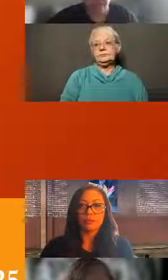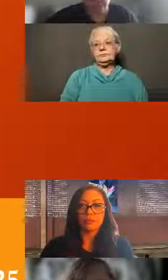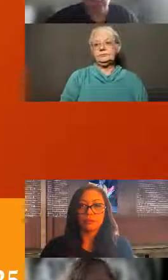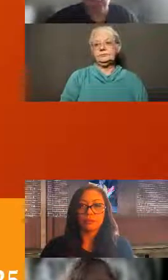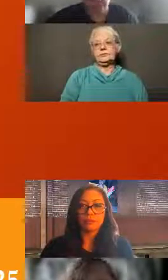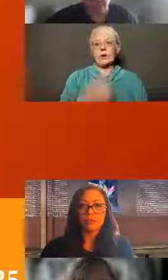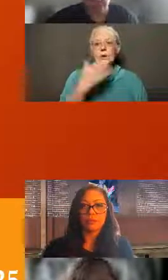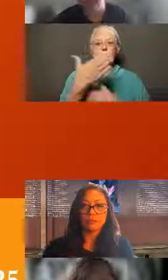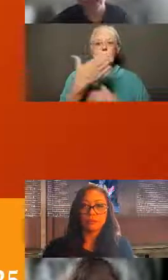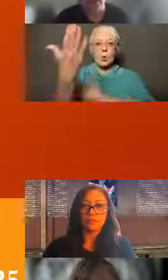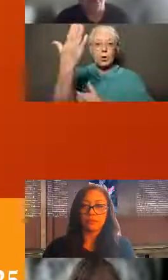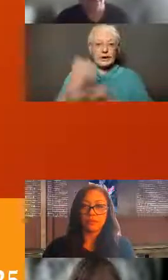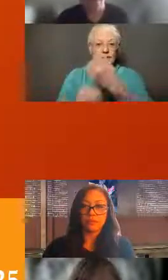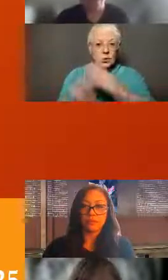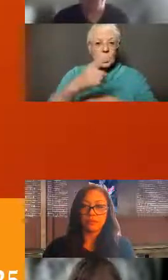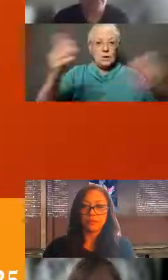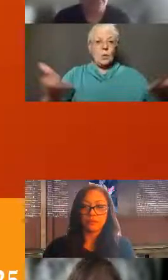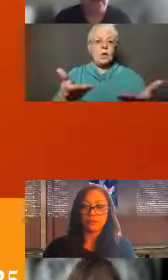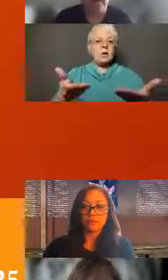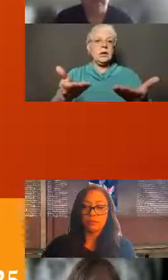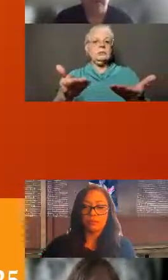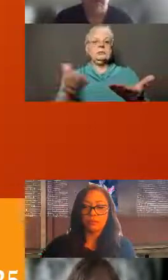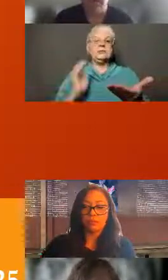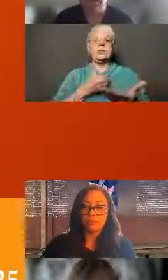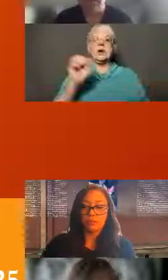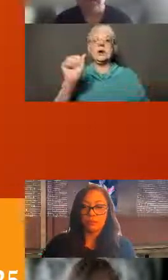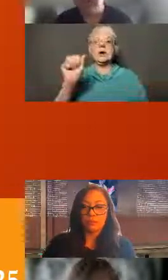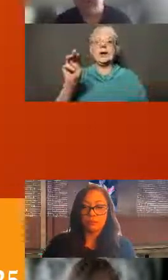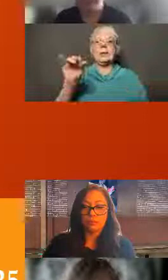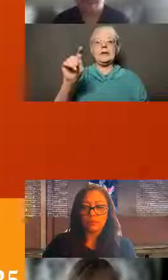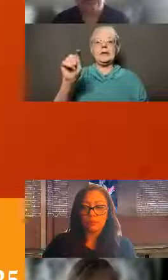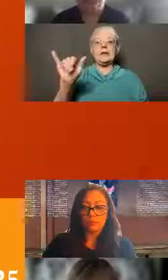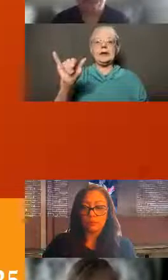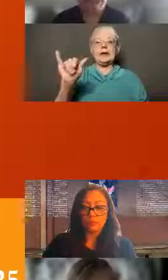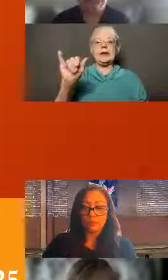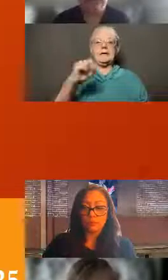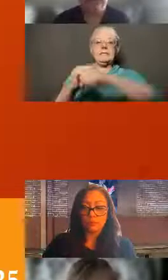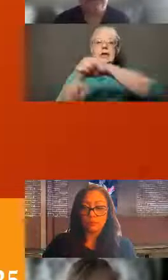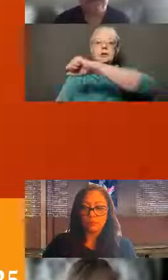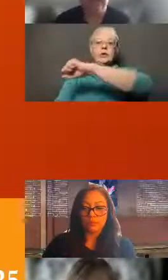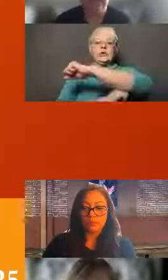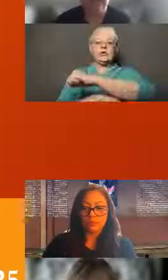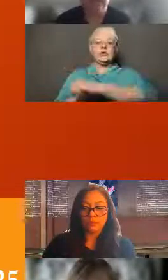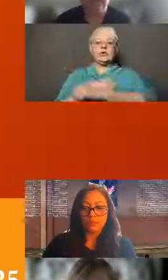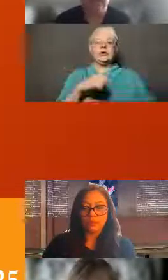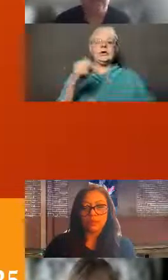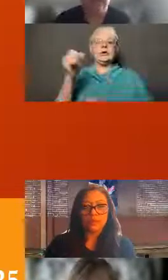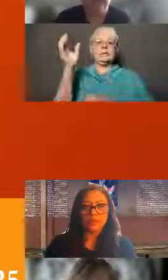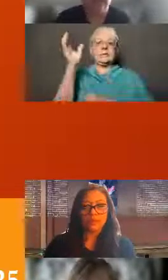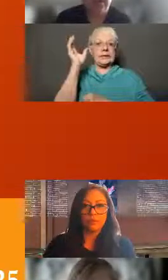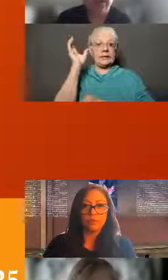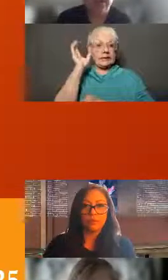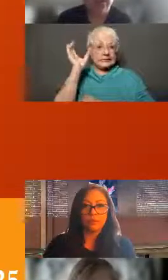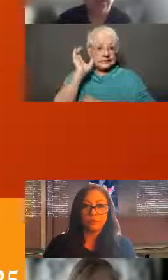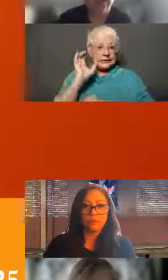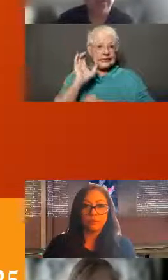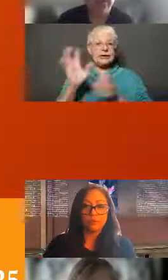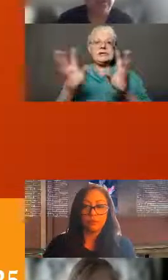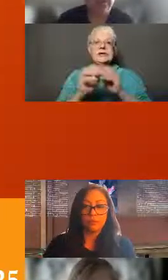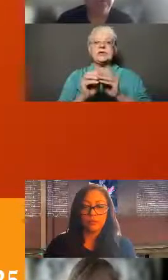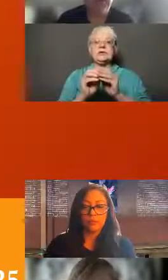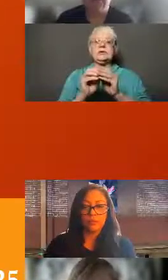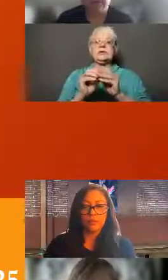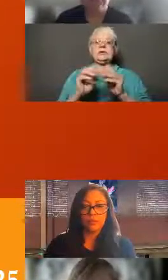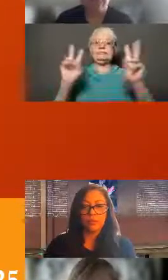Good morning, everyone, and welcome to our Amity Foundation listening session on culturally